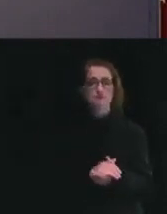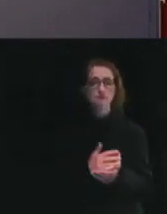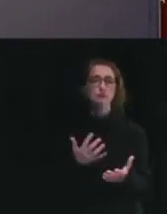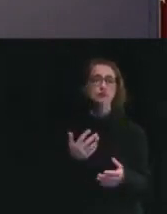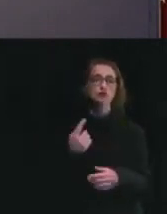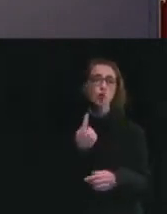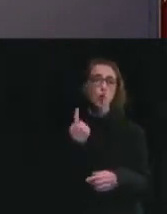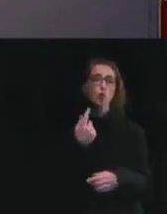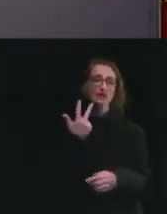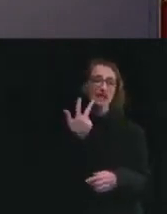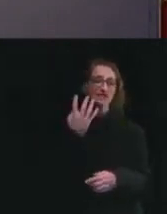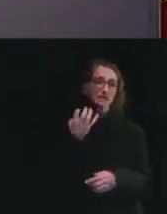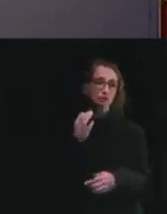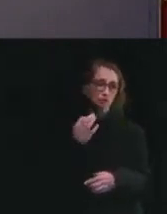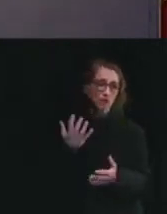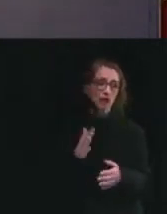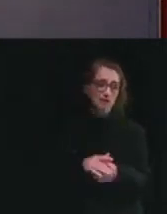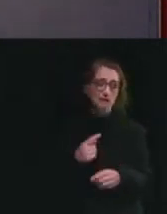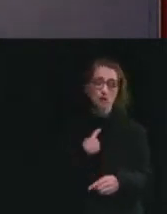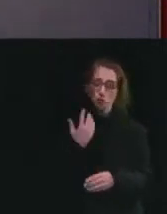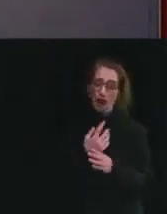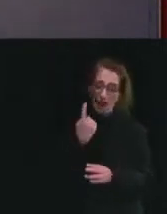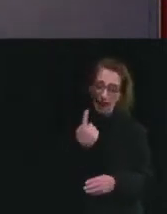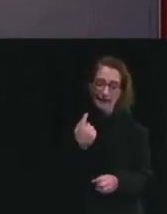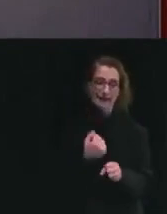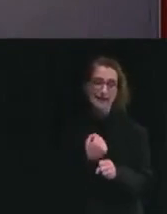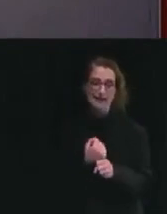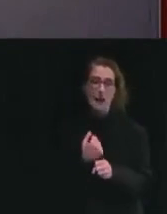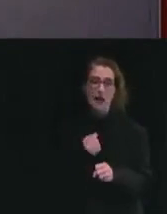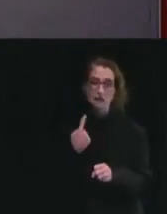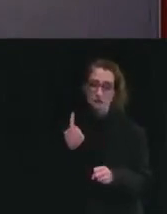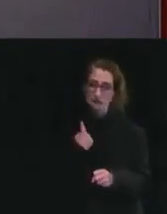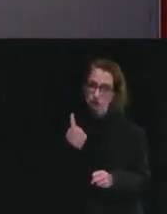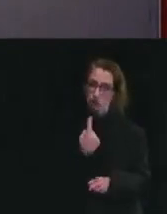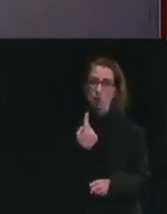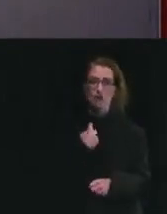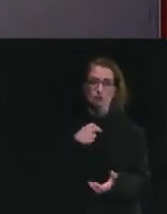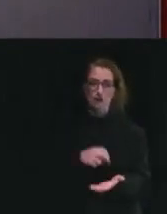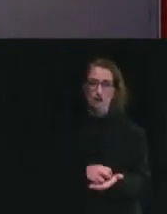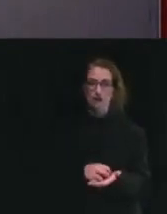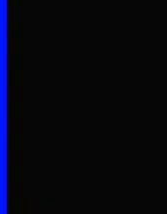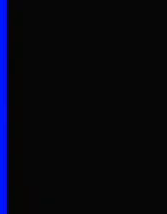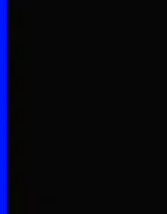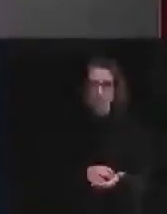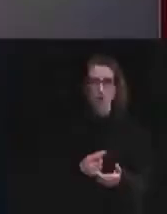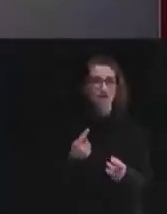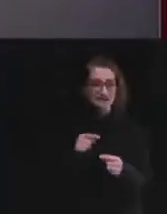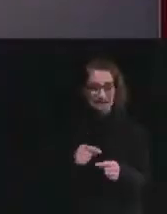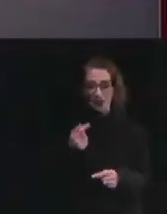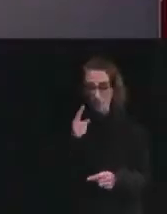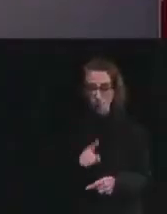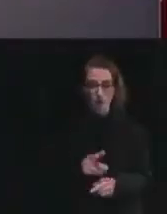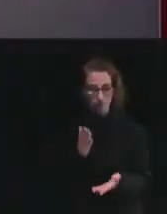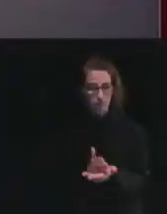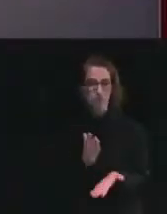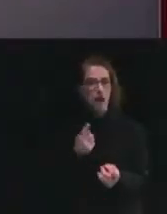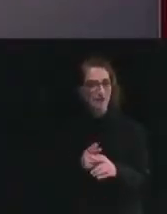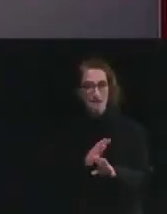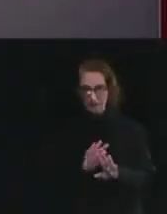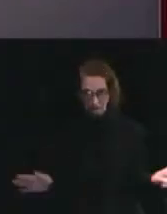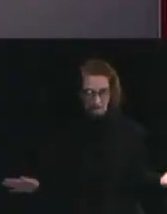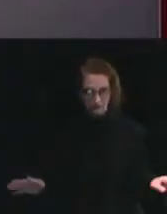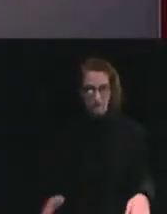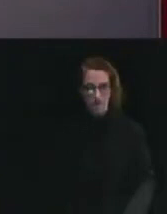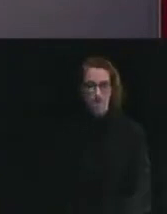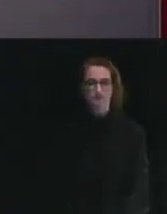on a freelance basis. Und die mache ich solo selbstständig und was anderes habe ich im letzten Monat nicht gemacht.